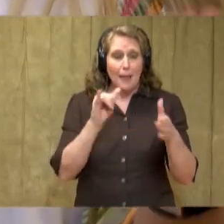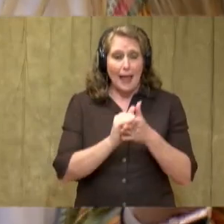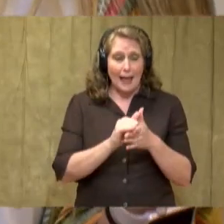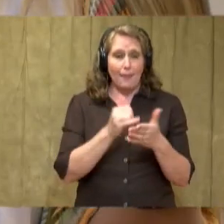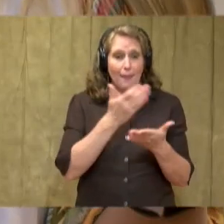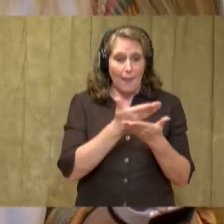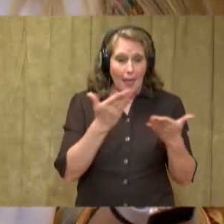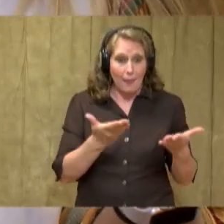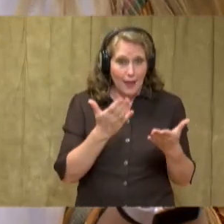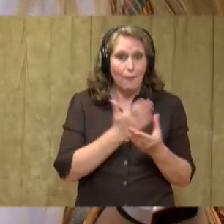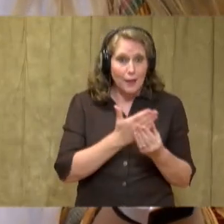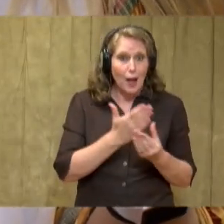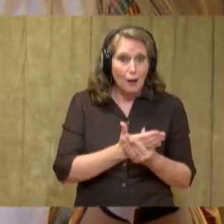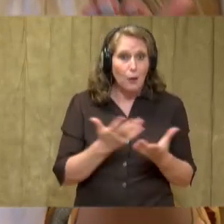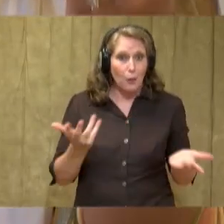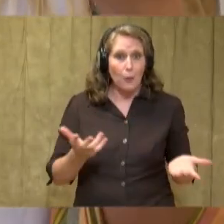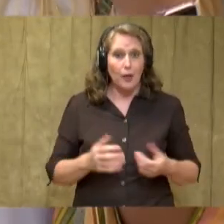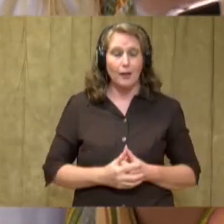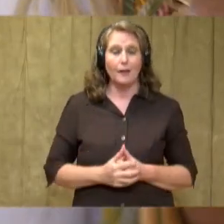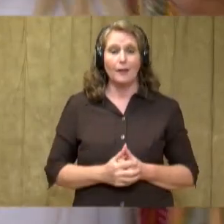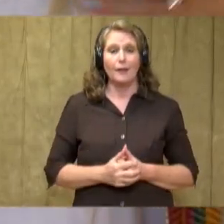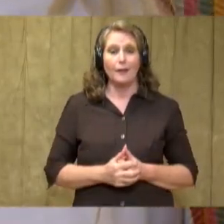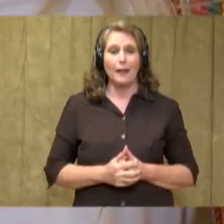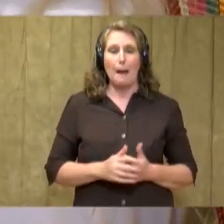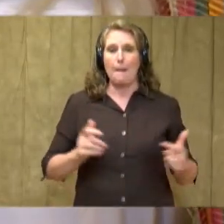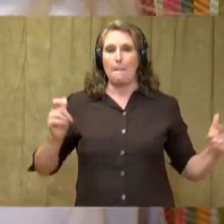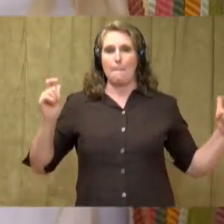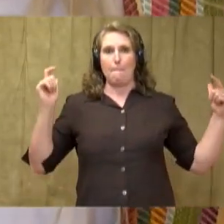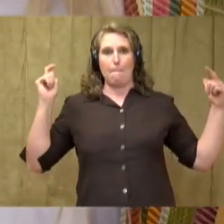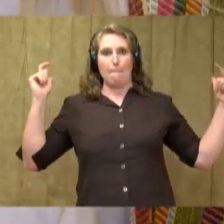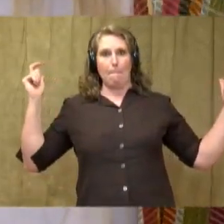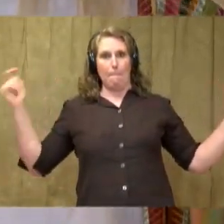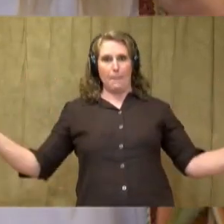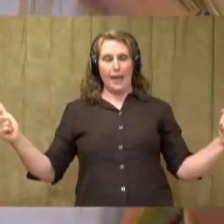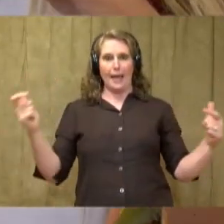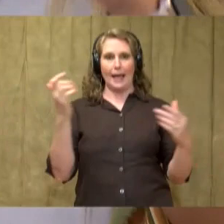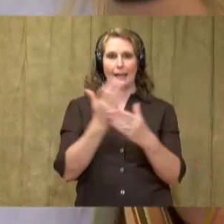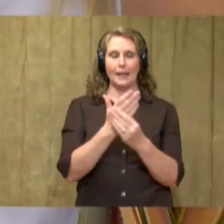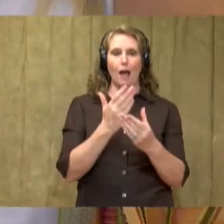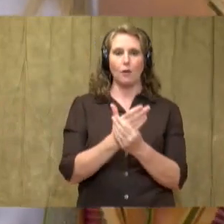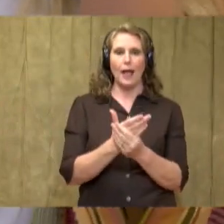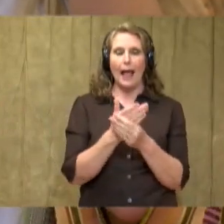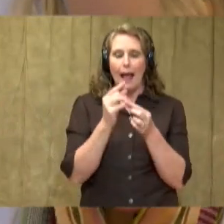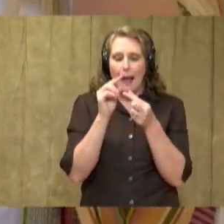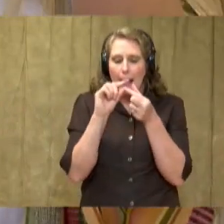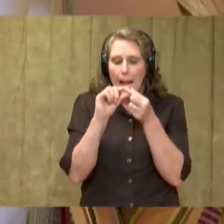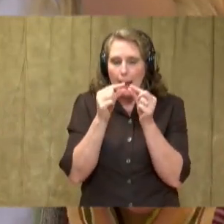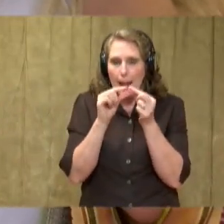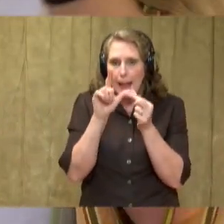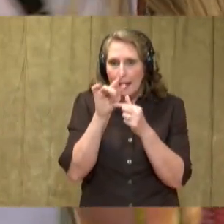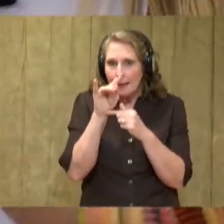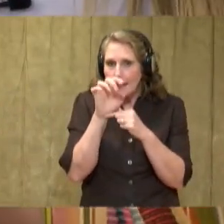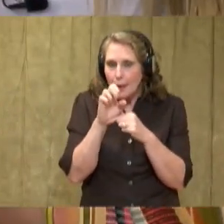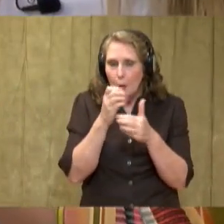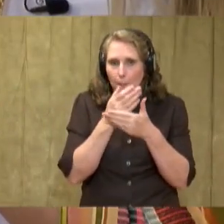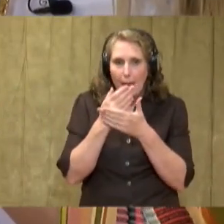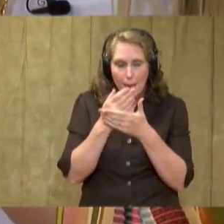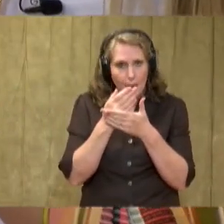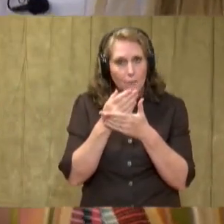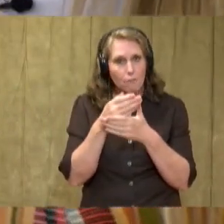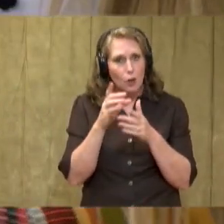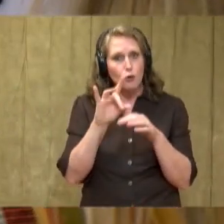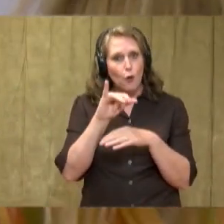to describe the tacos? Big, gigantic, that's right, and little baby.